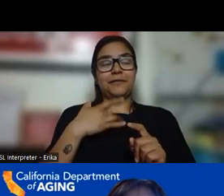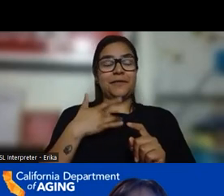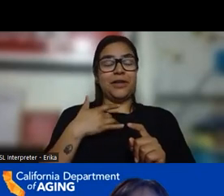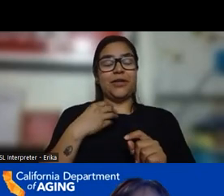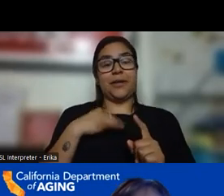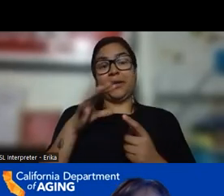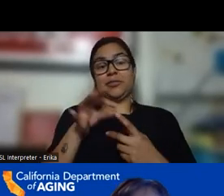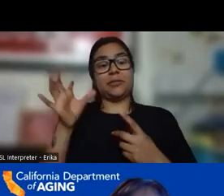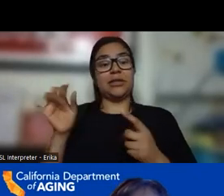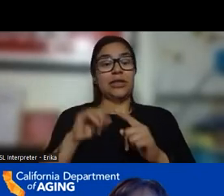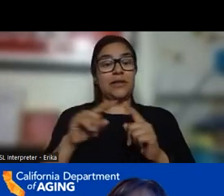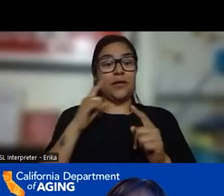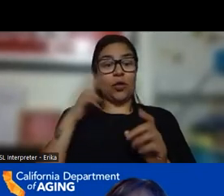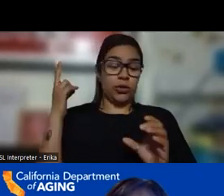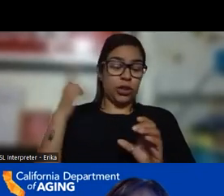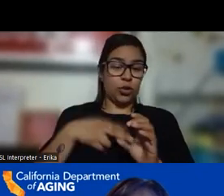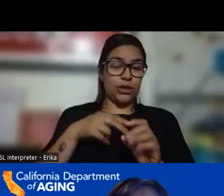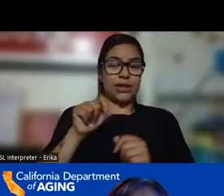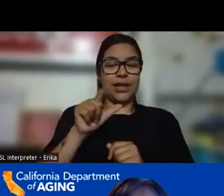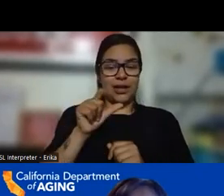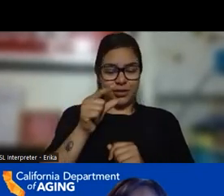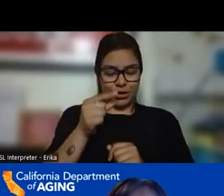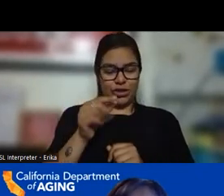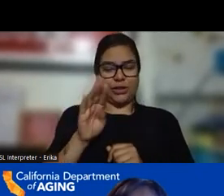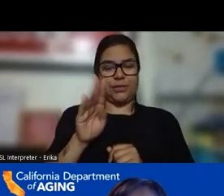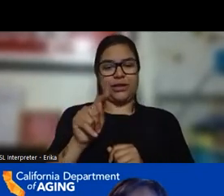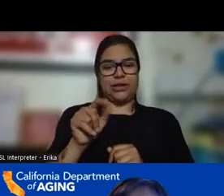to prioritize include LGBTQ efforts,